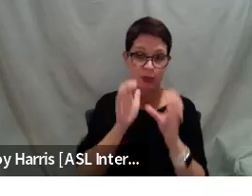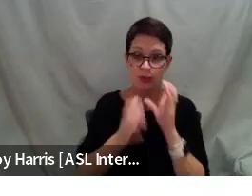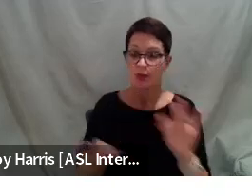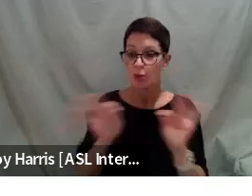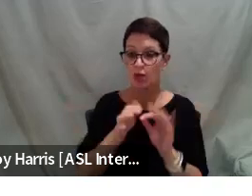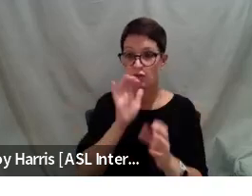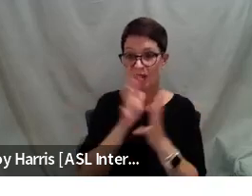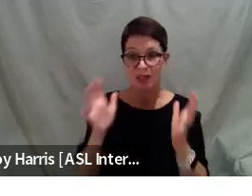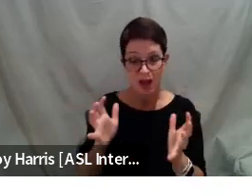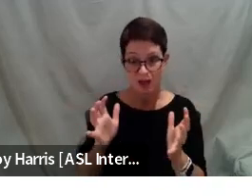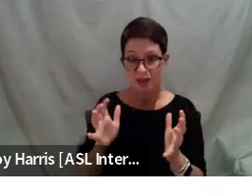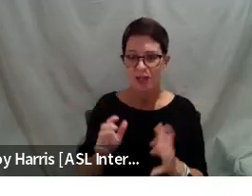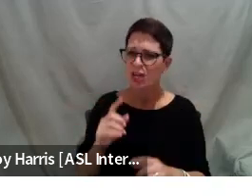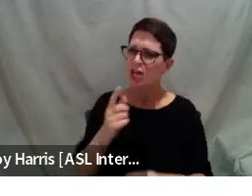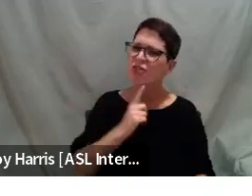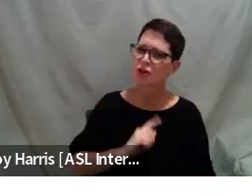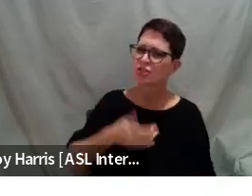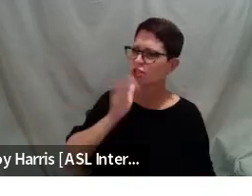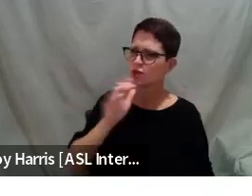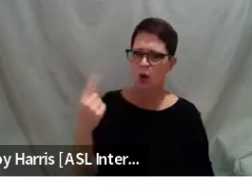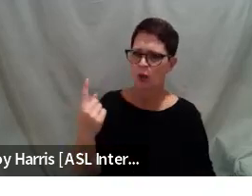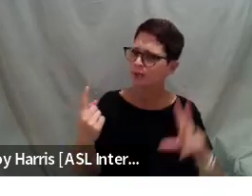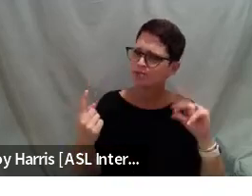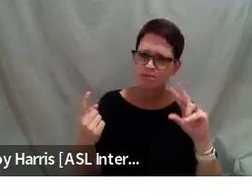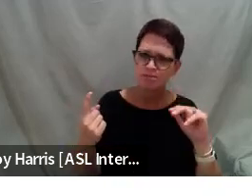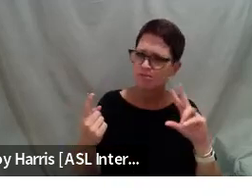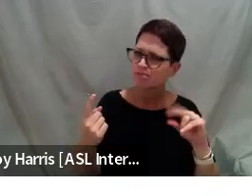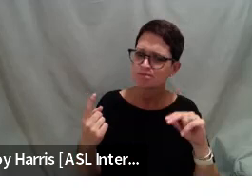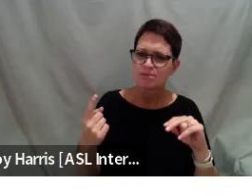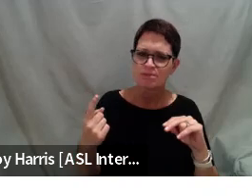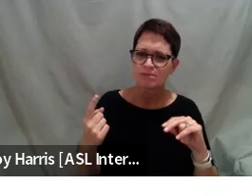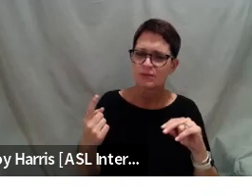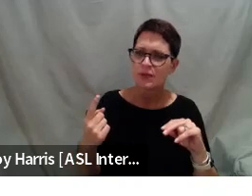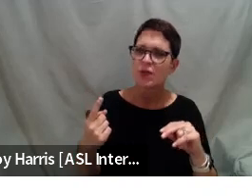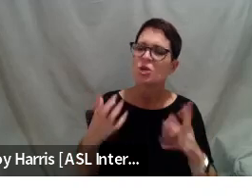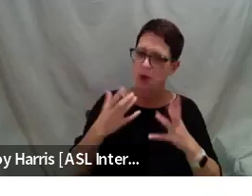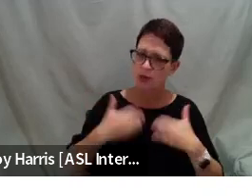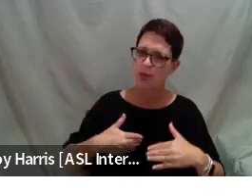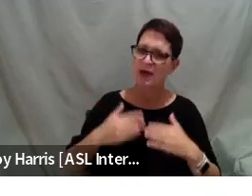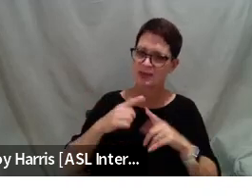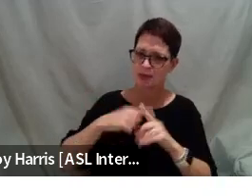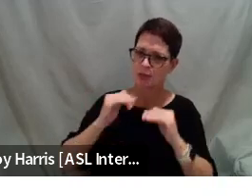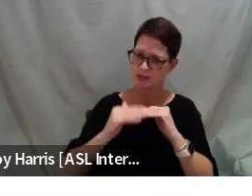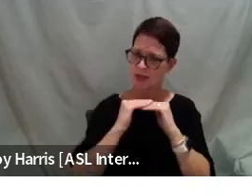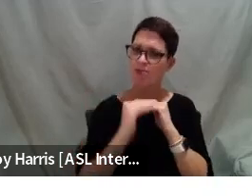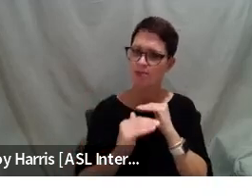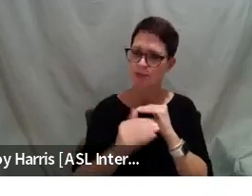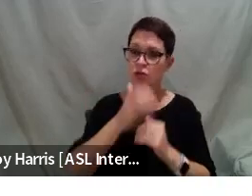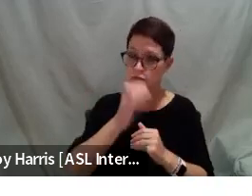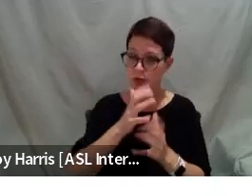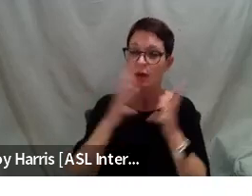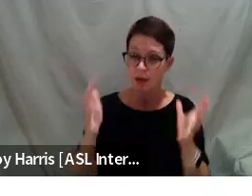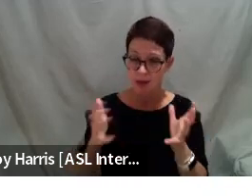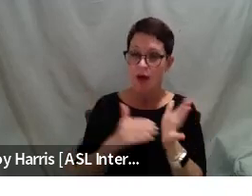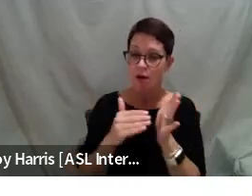And don't just drink when you're thirsty, so your body's temperature can stay regulated. And